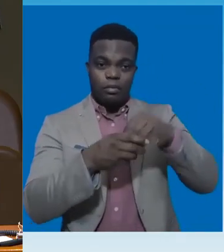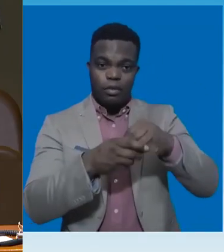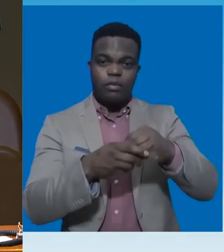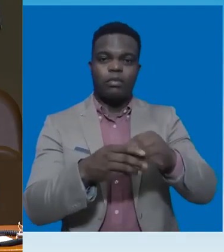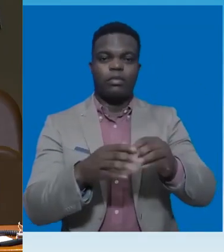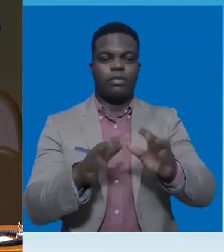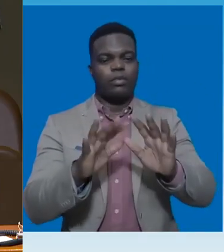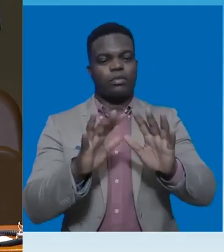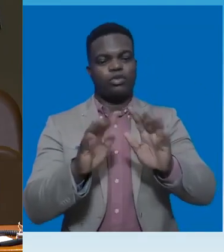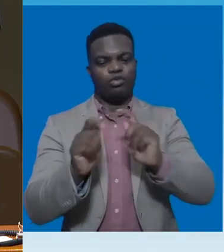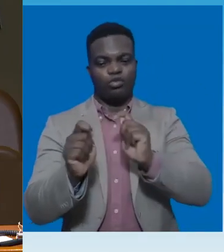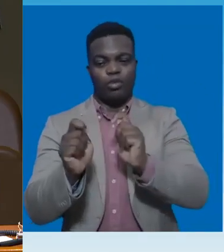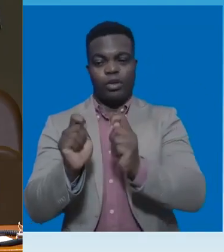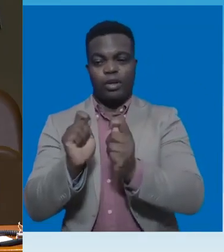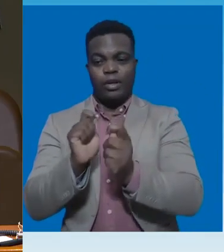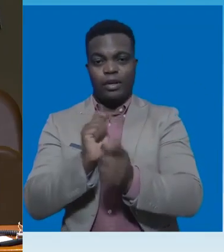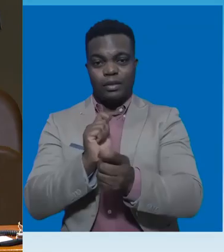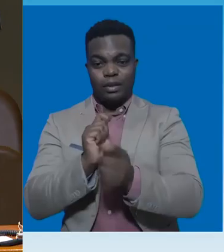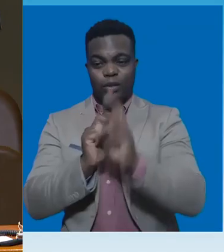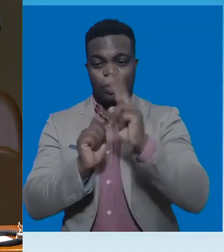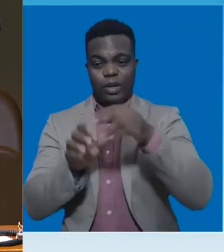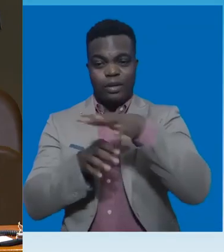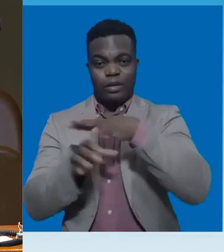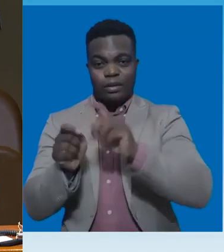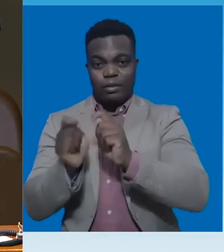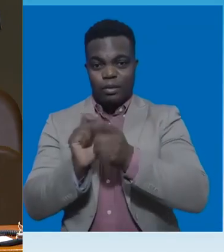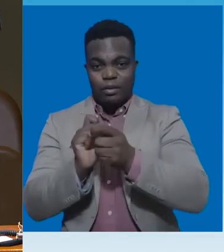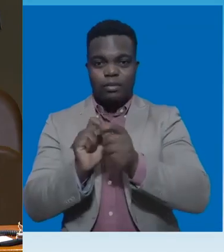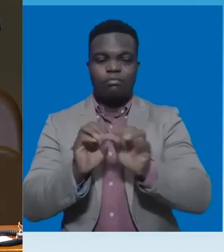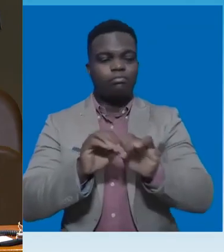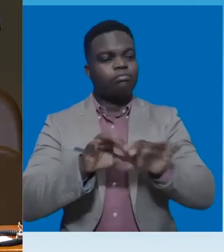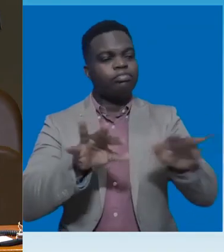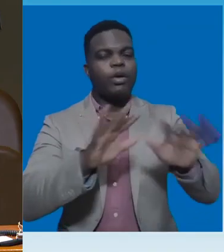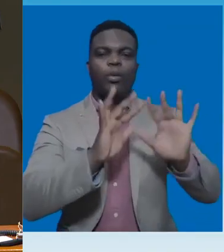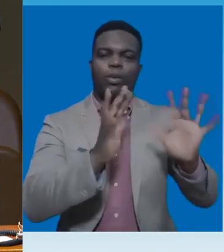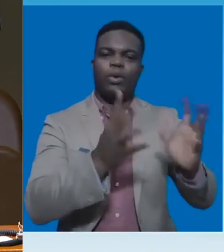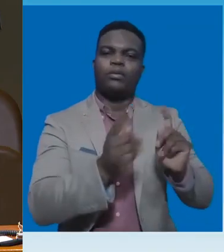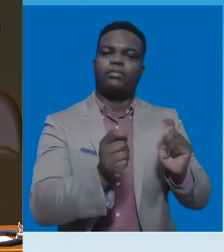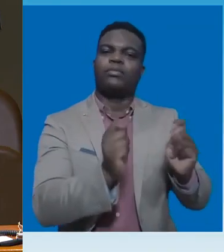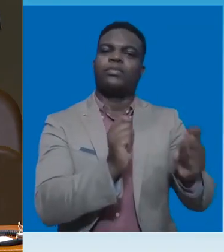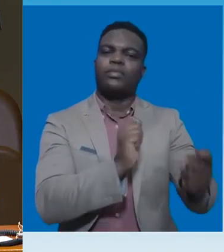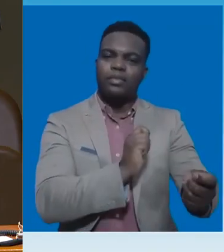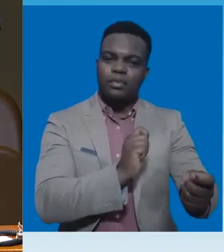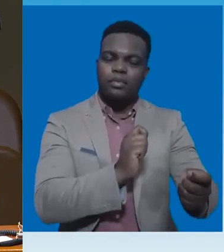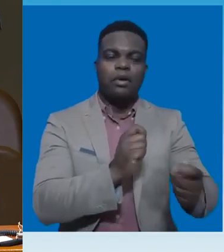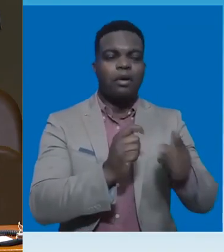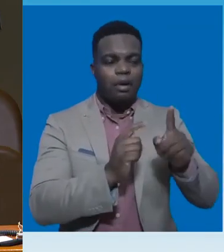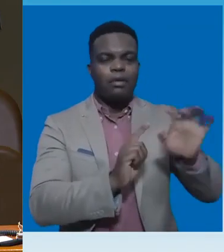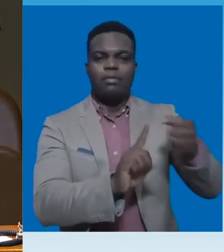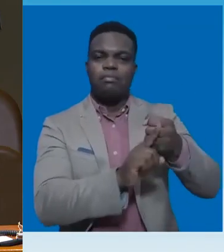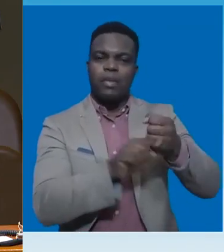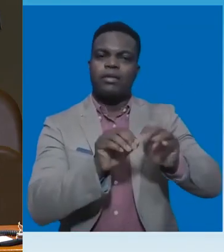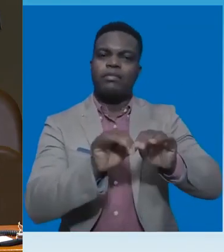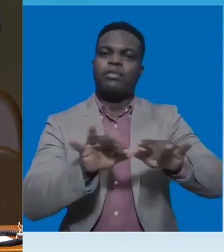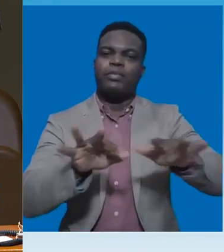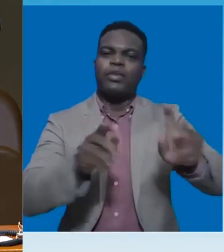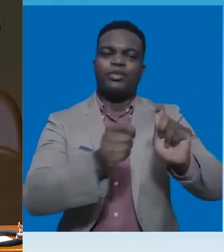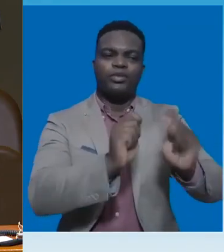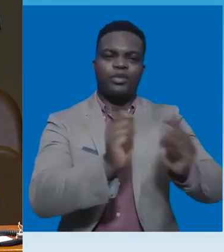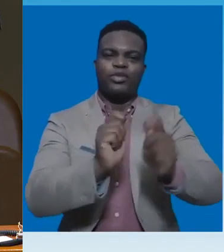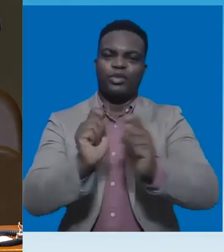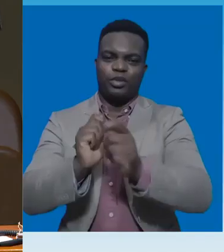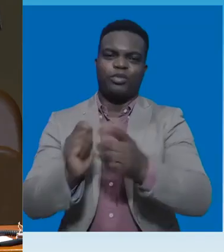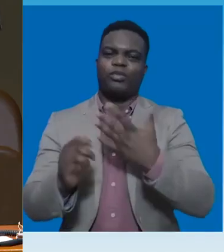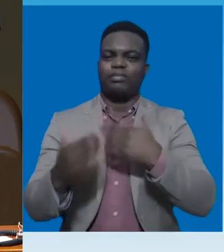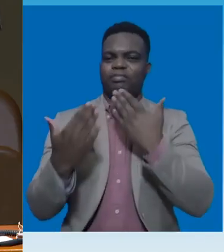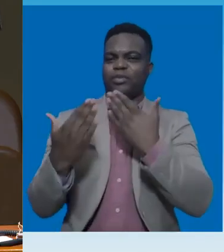that motor for change. So thank you. And thank you, Deputy Secretary General. Thank you, Madam Minister. And thank you, Mr.